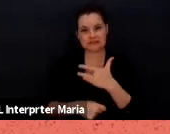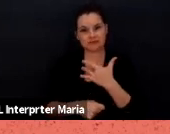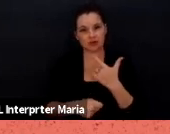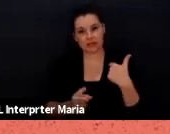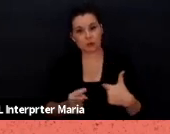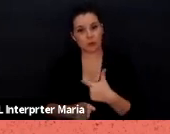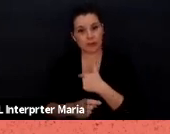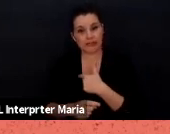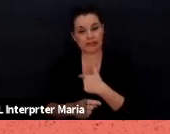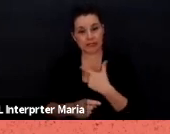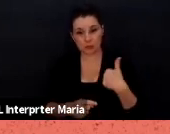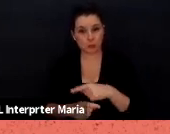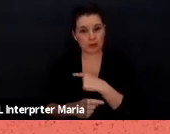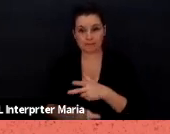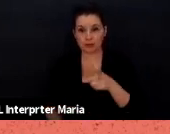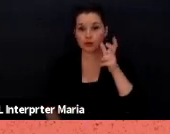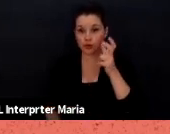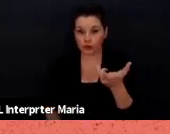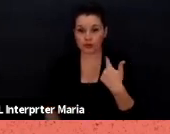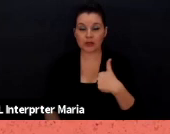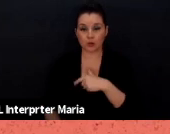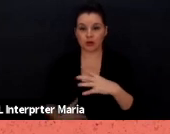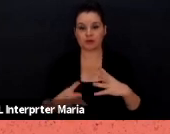we have been heard and we're accepted.